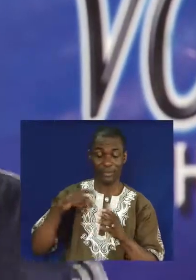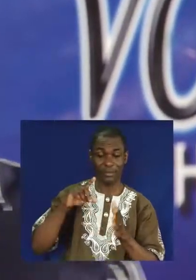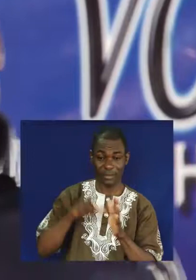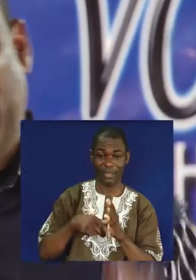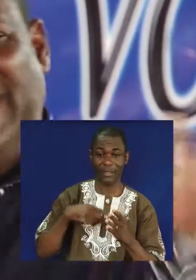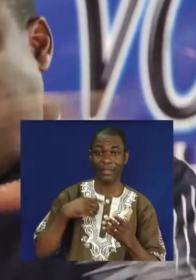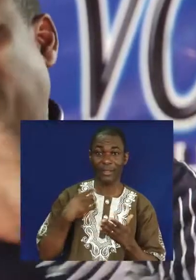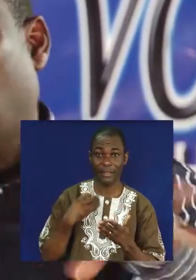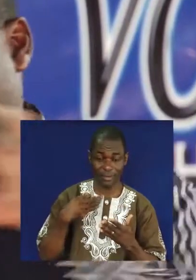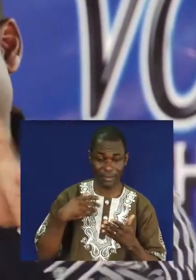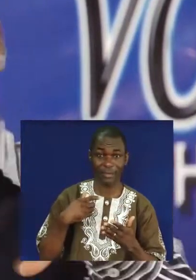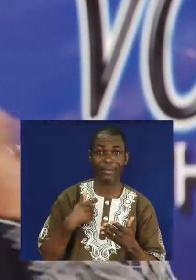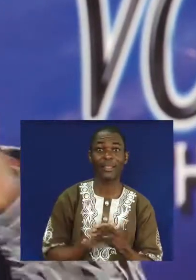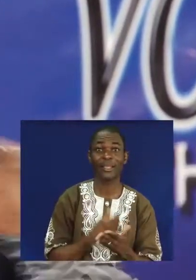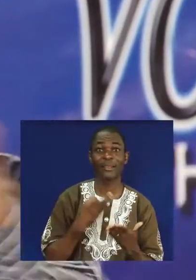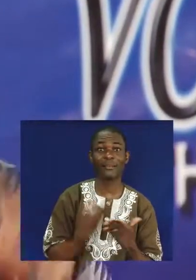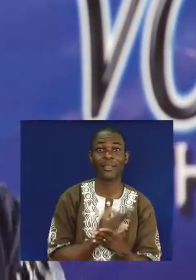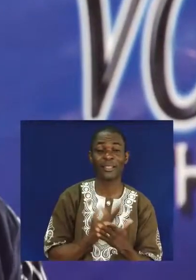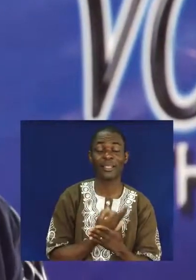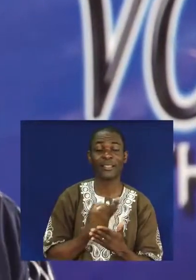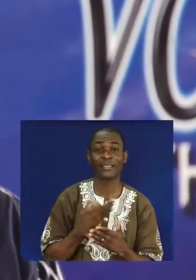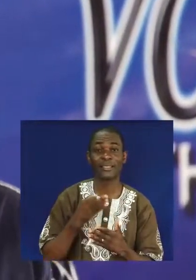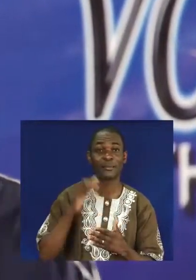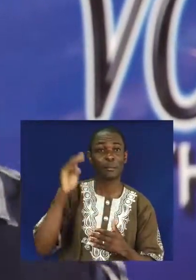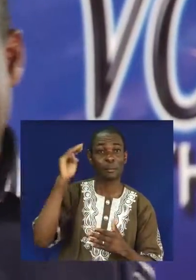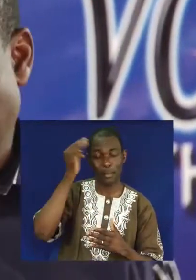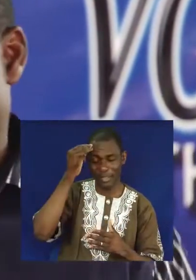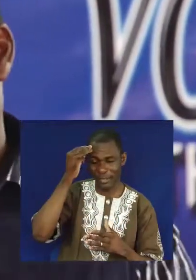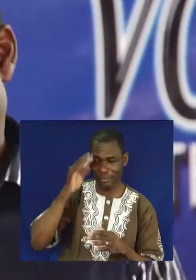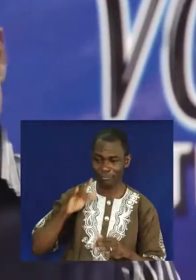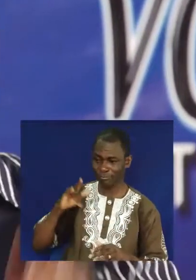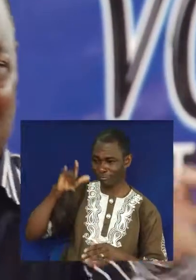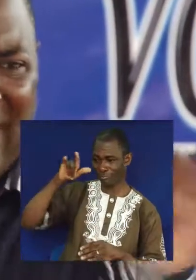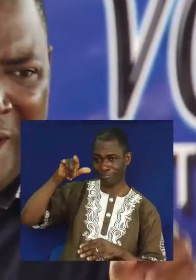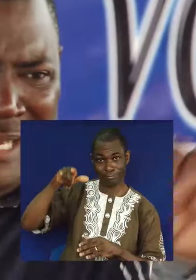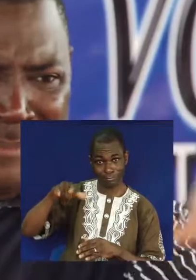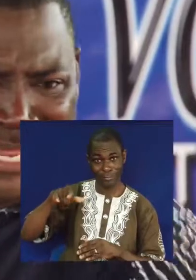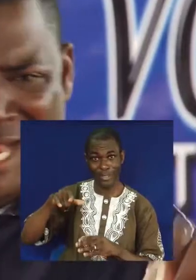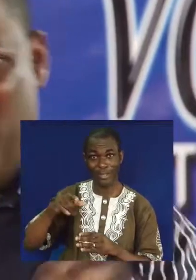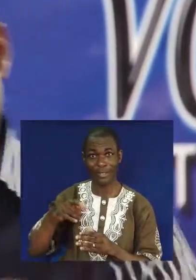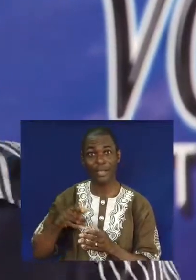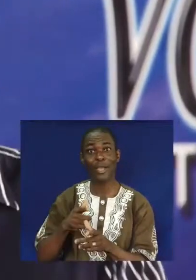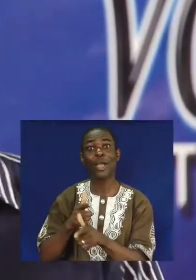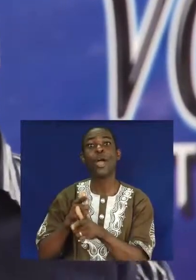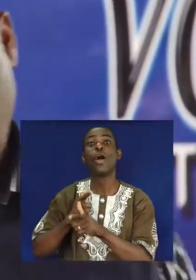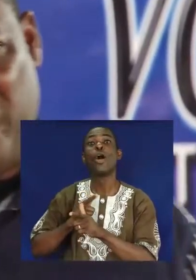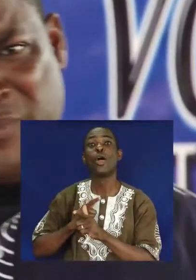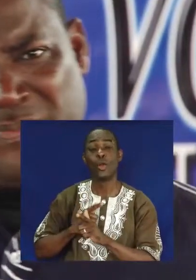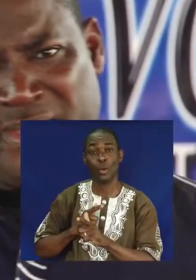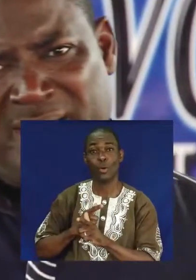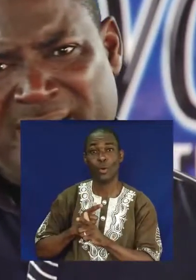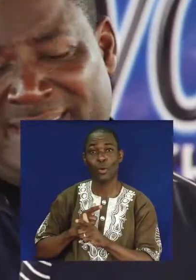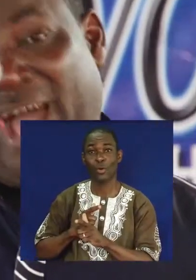my politicians, and the idea grow at the chain at the sign. Now, where are the Casaman, I'm a yen away, and I'm in a yen away, and